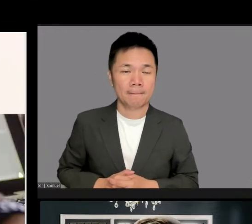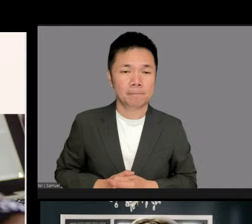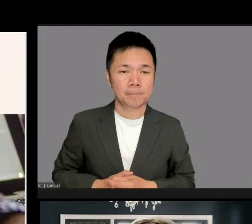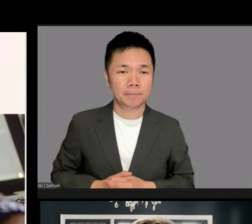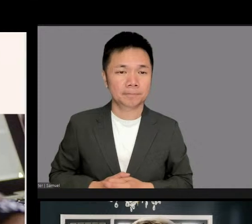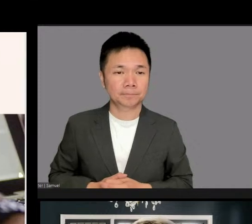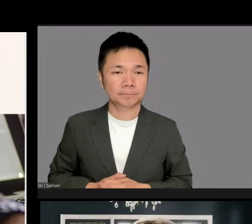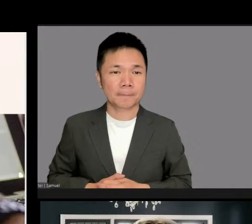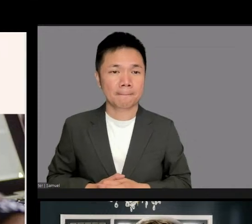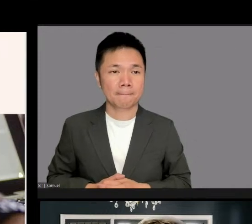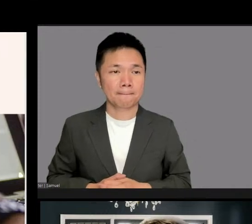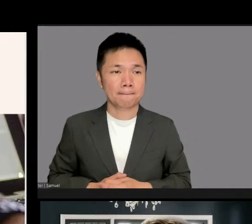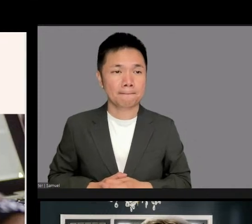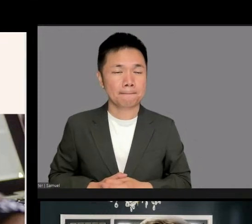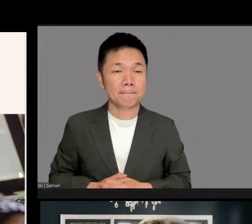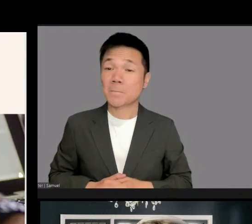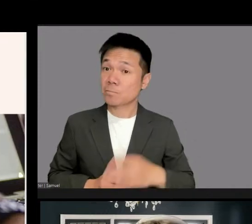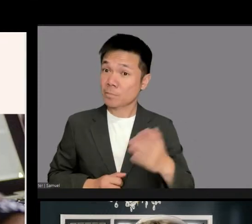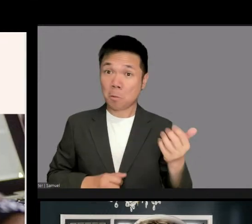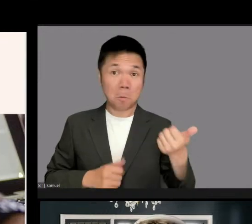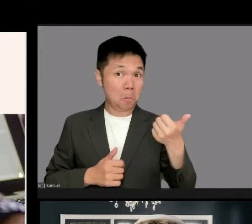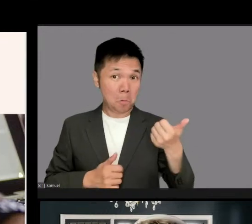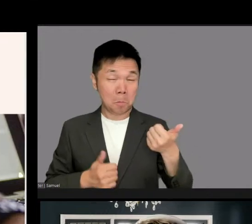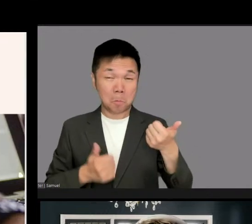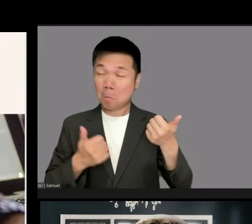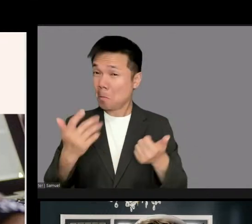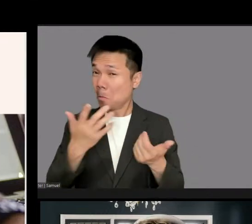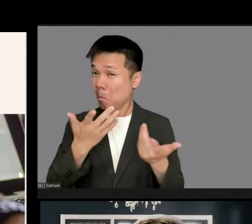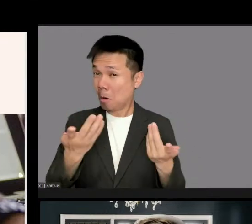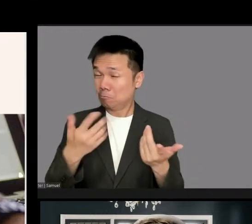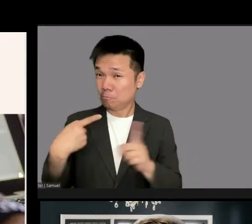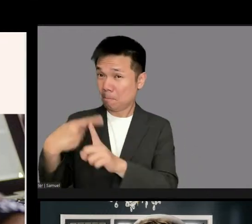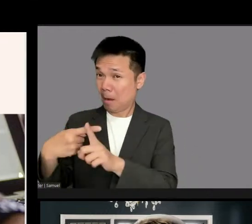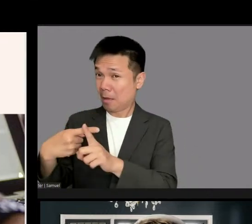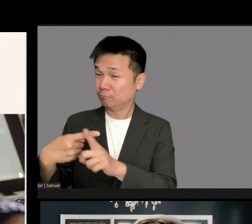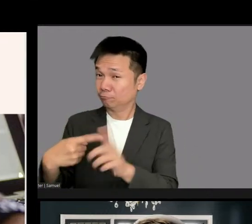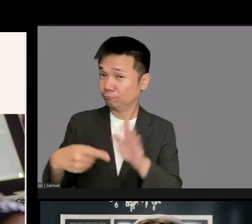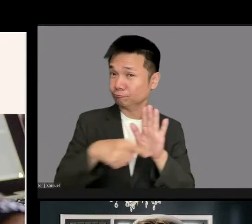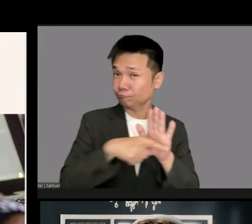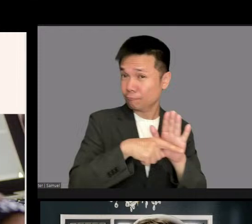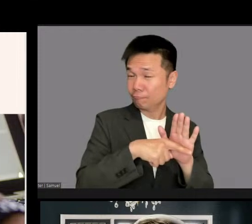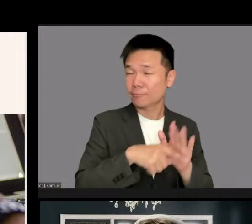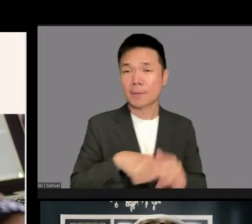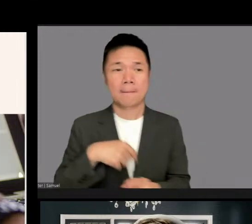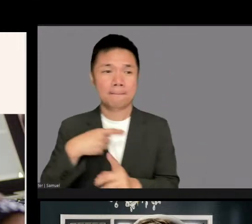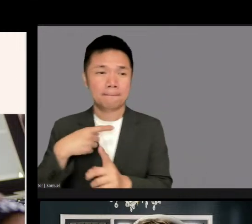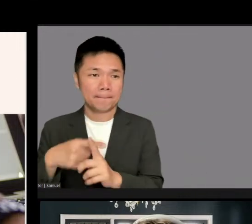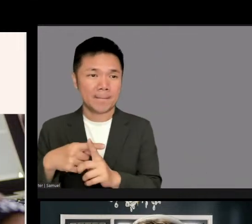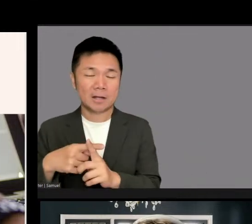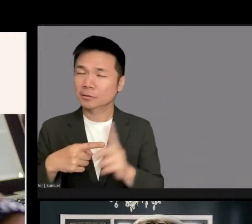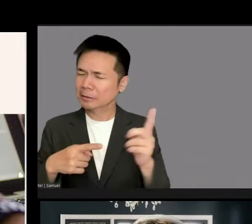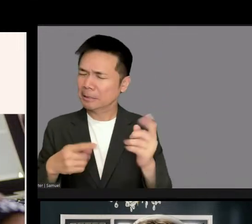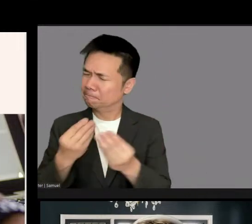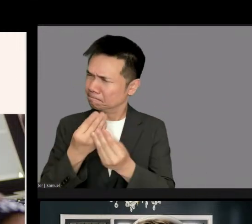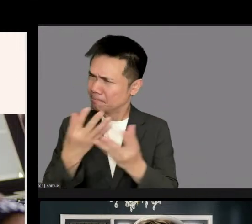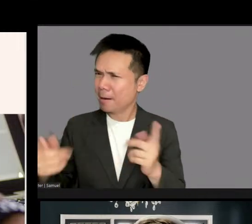So what are the benefits? There are several benefits to manual testing. I put 3 here that are the main ones, but there are really a lot of different benefits. Number 1,